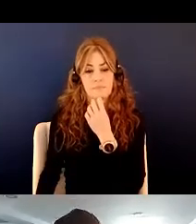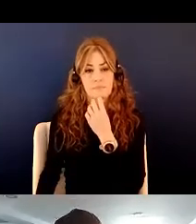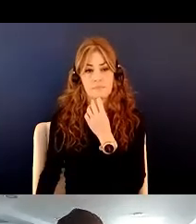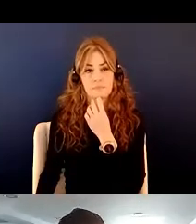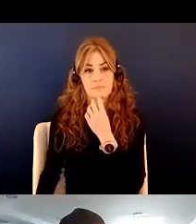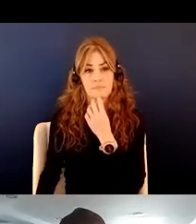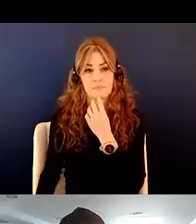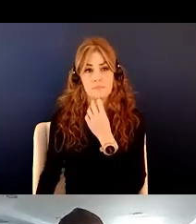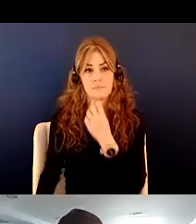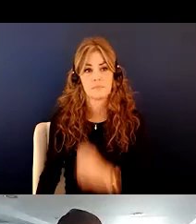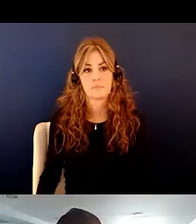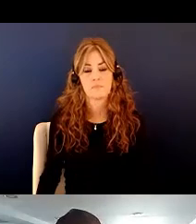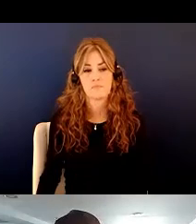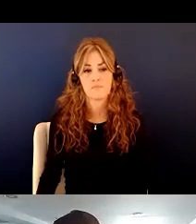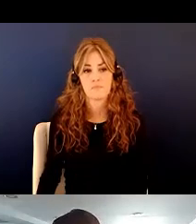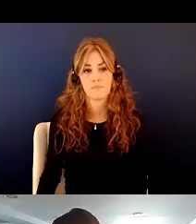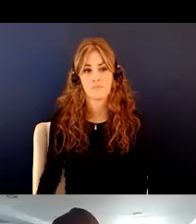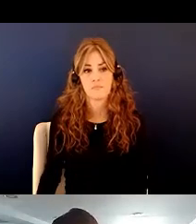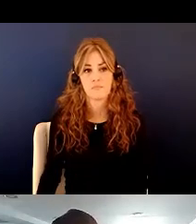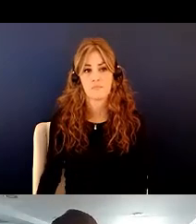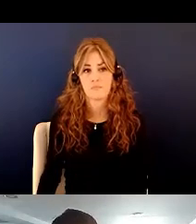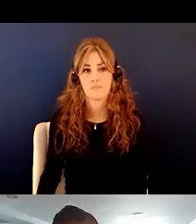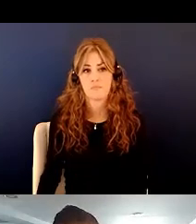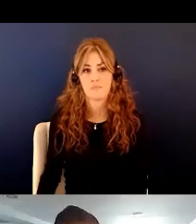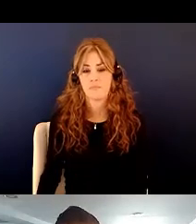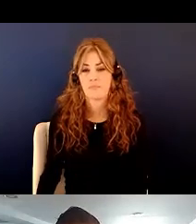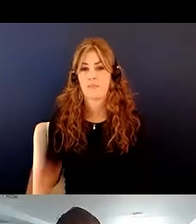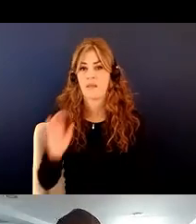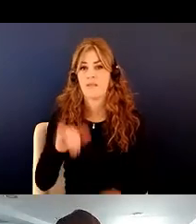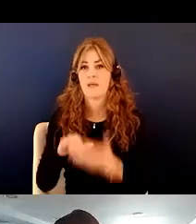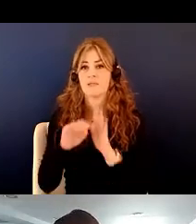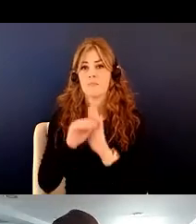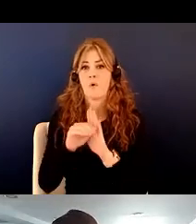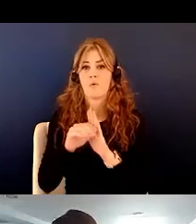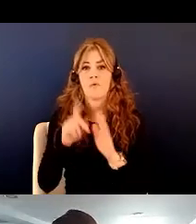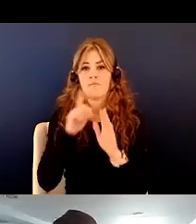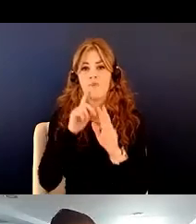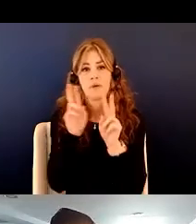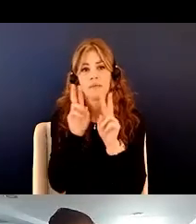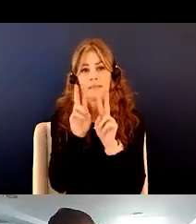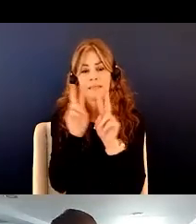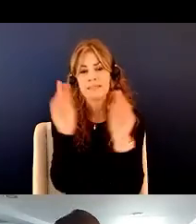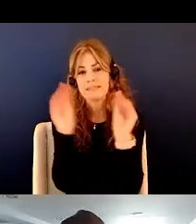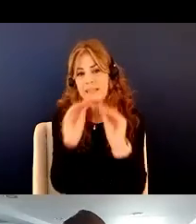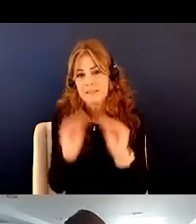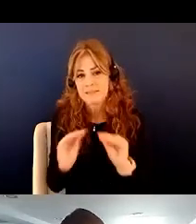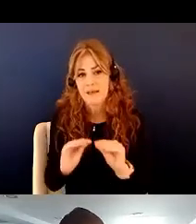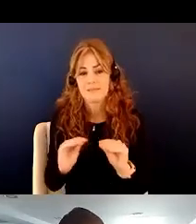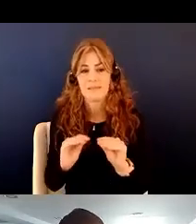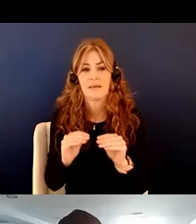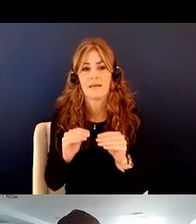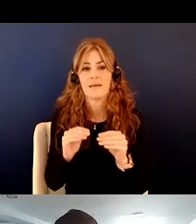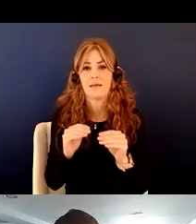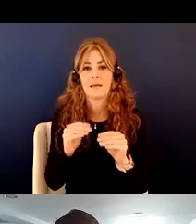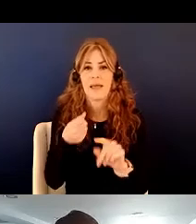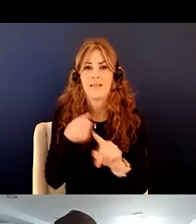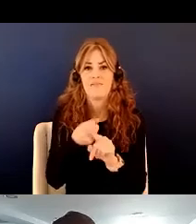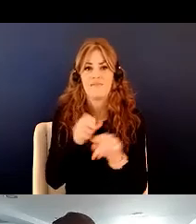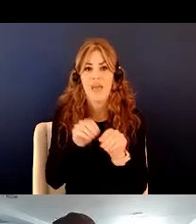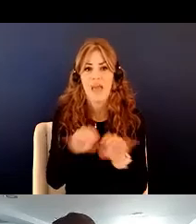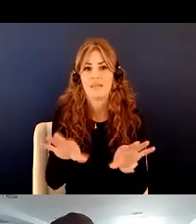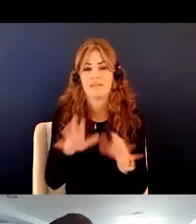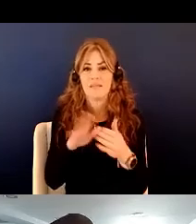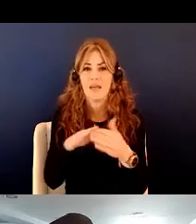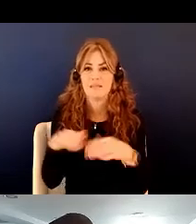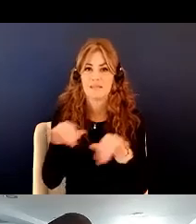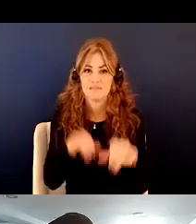So this model is, like I said, it's helpful for synthesizing effects that are homogeneous. So they're all kind of giving us the same signal